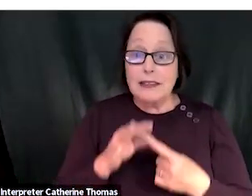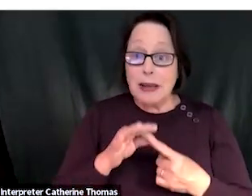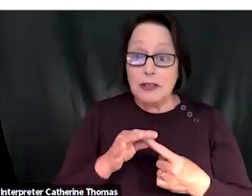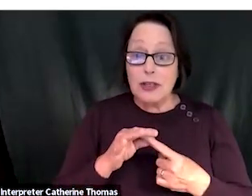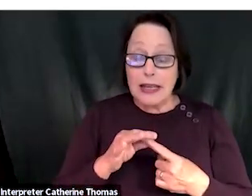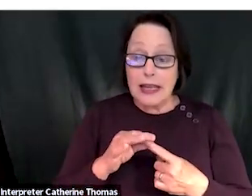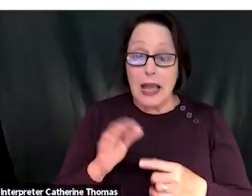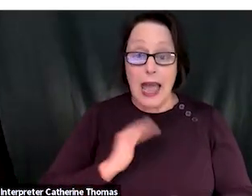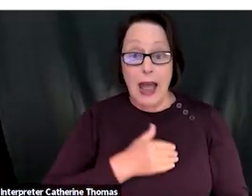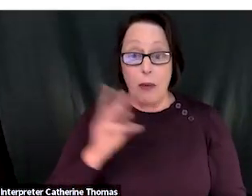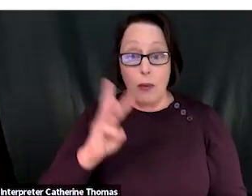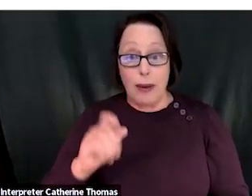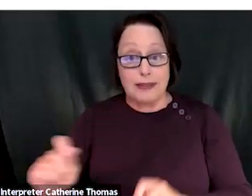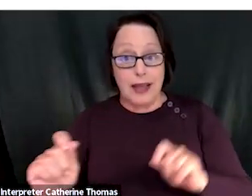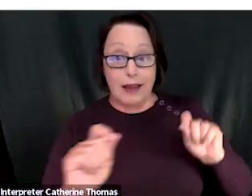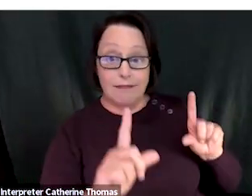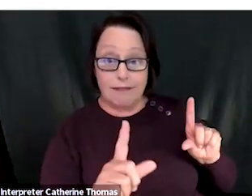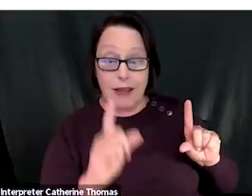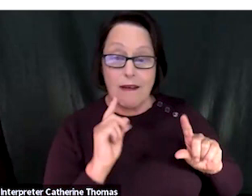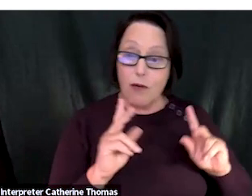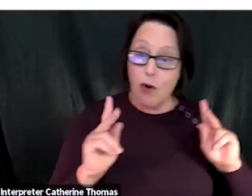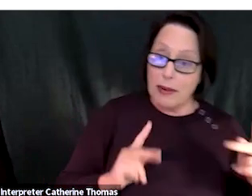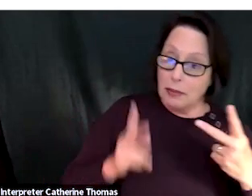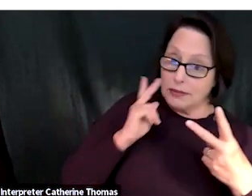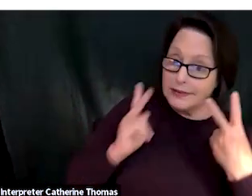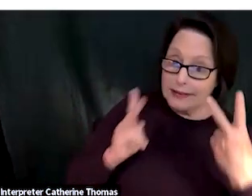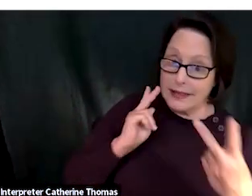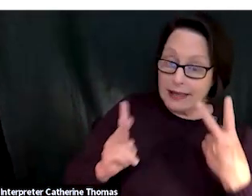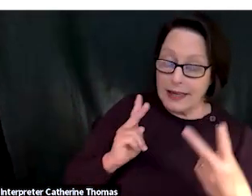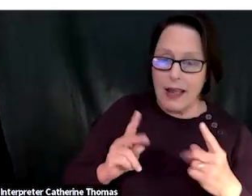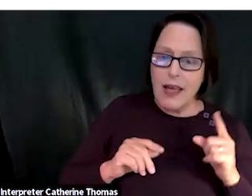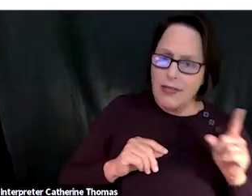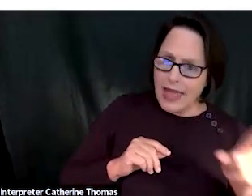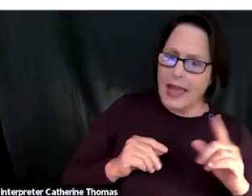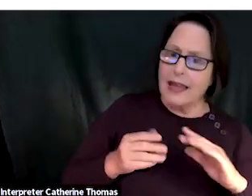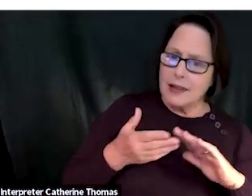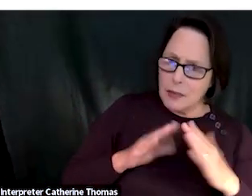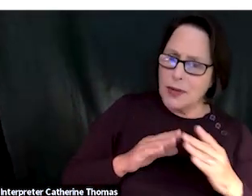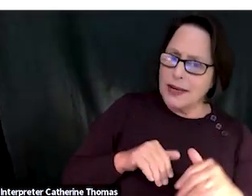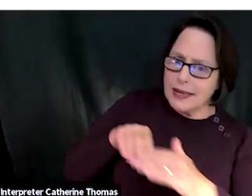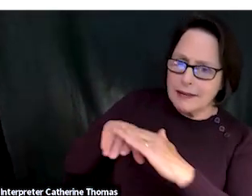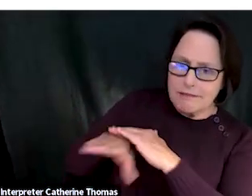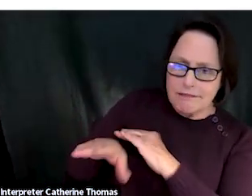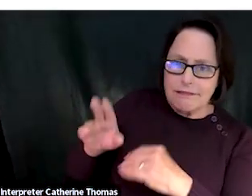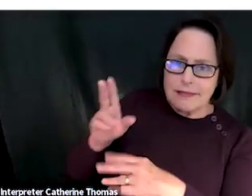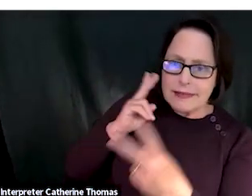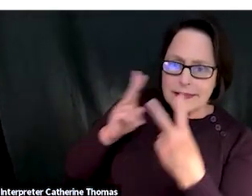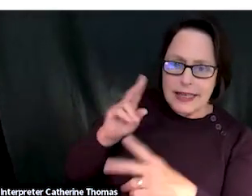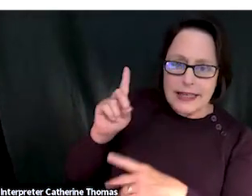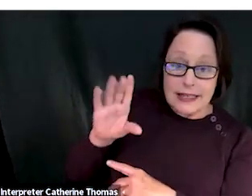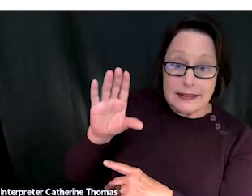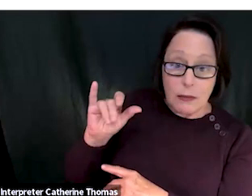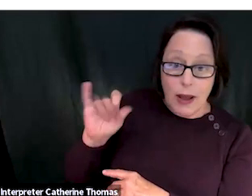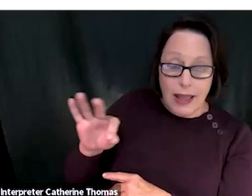public-facing website and other ways that the public and community interacts with DCYF is